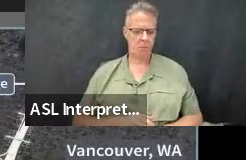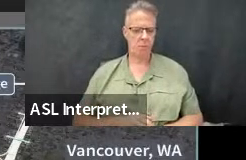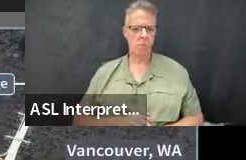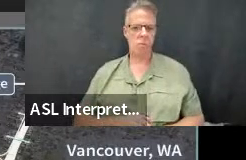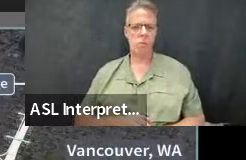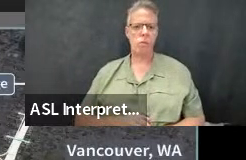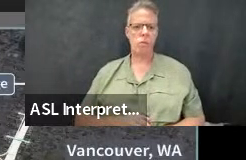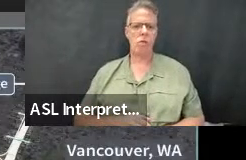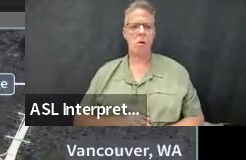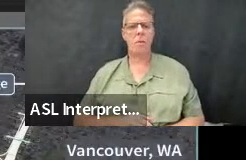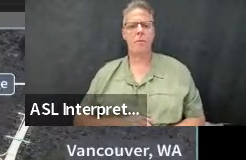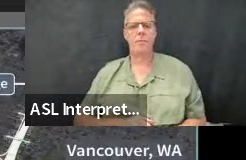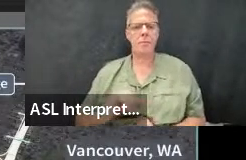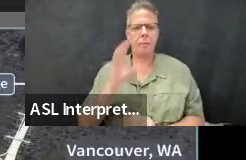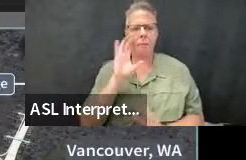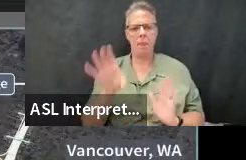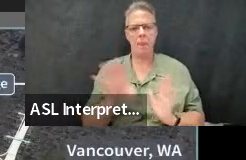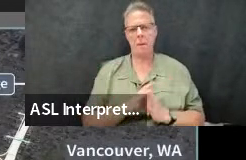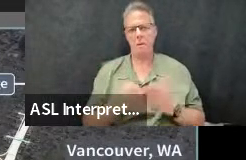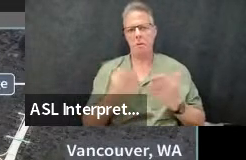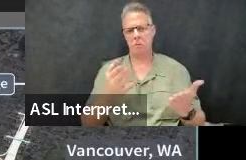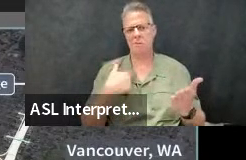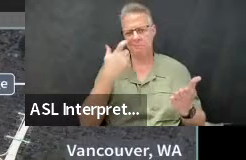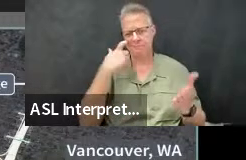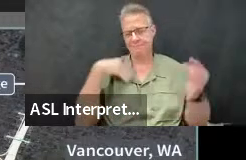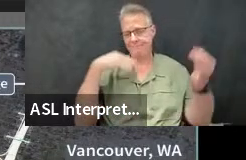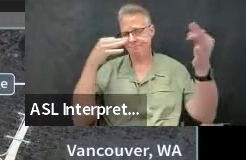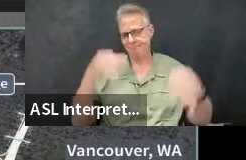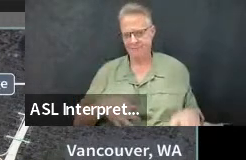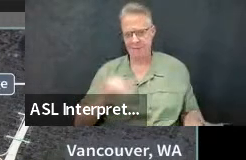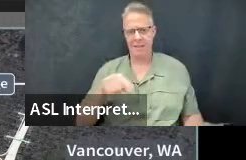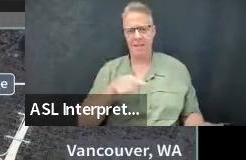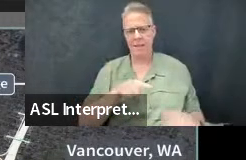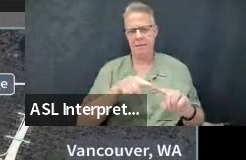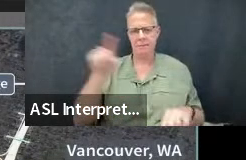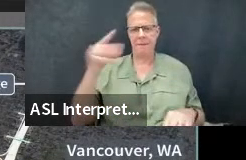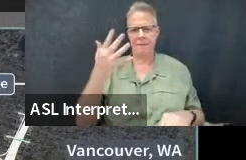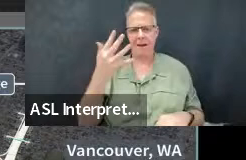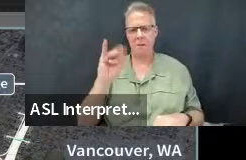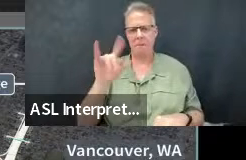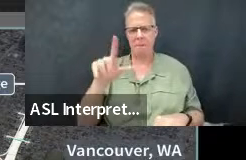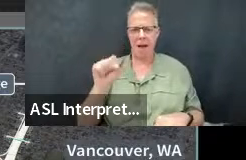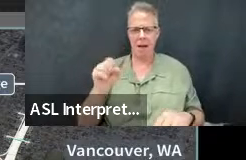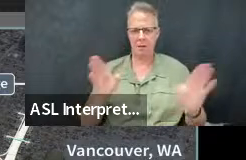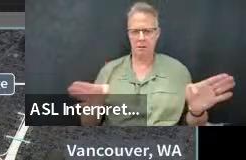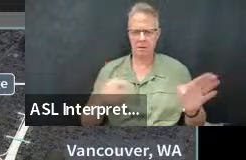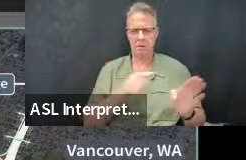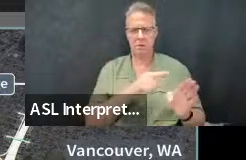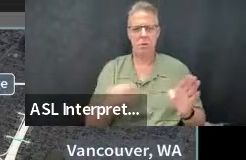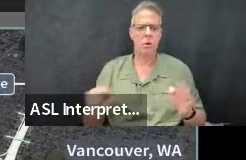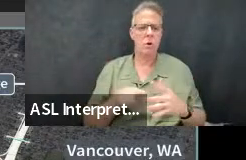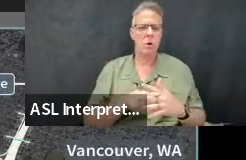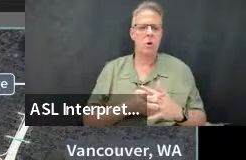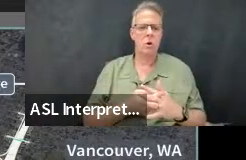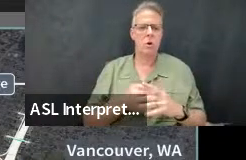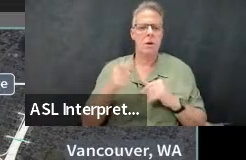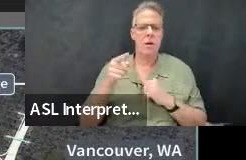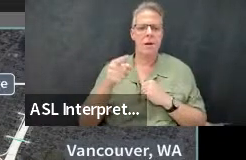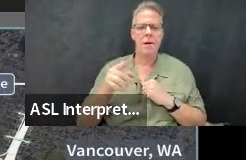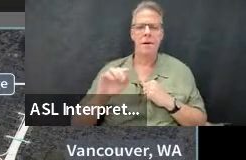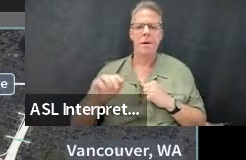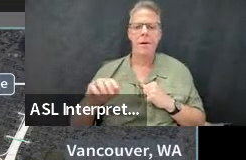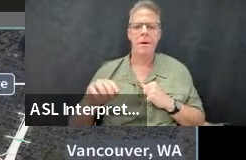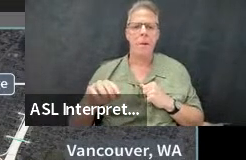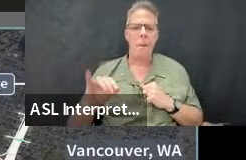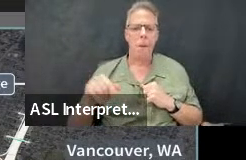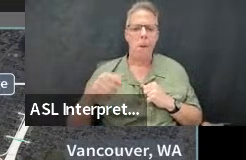This is a graphical representation of what we just went through. This is the 5-mile corridor starting over here. This